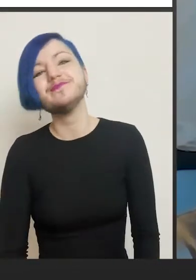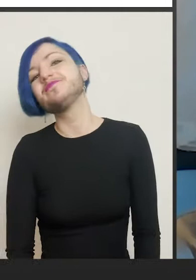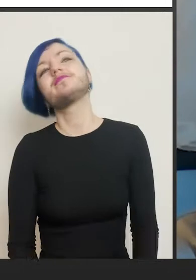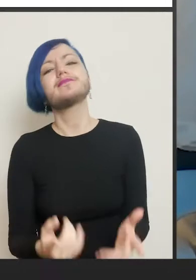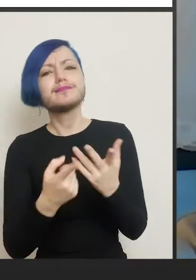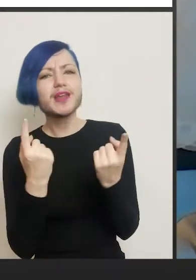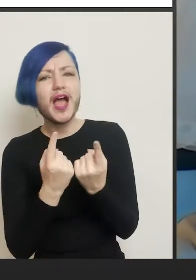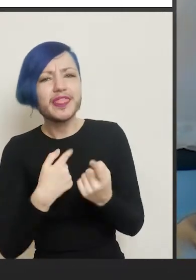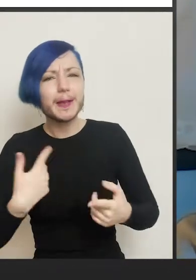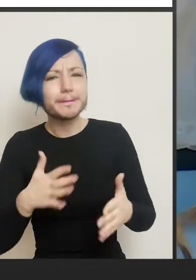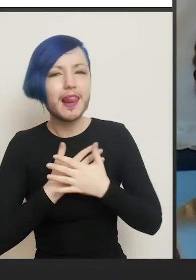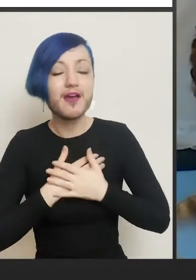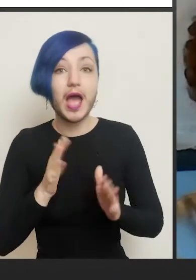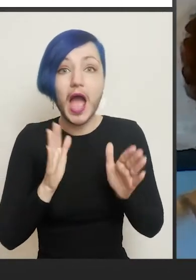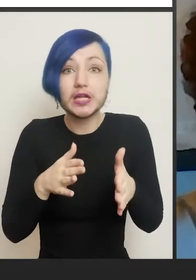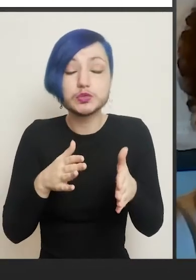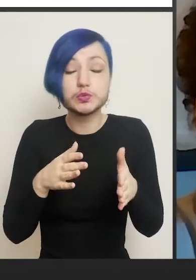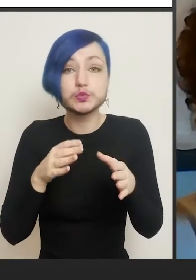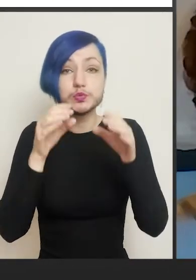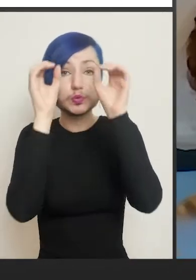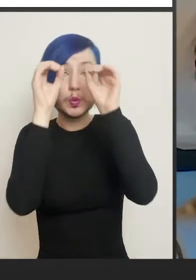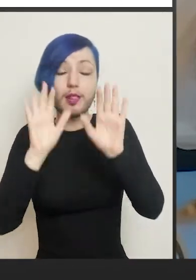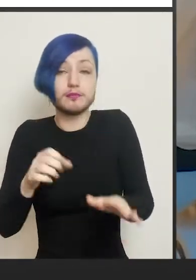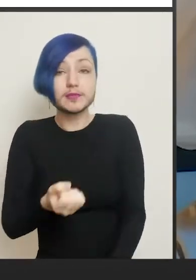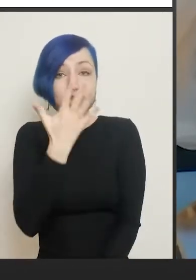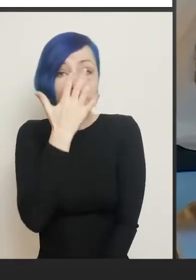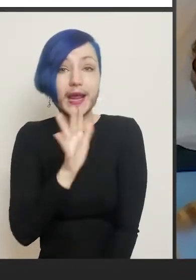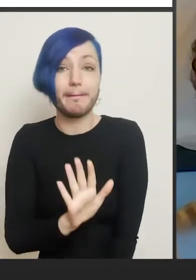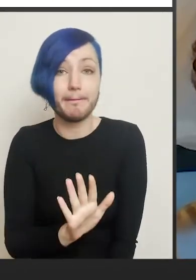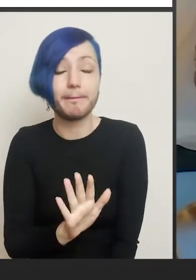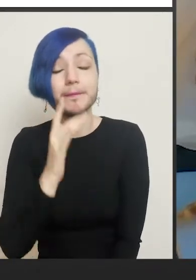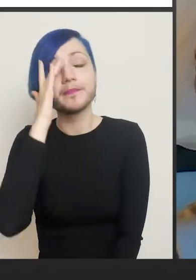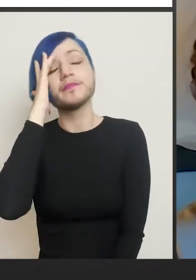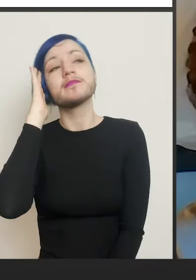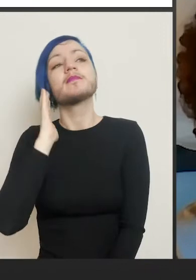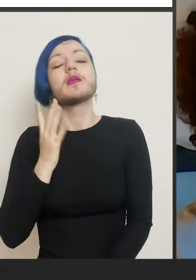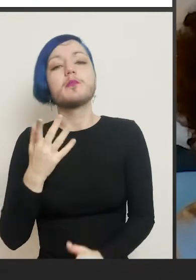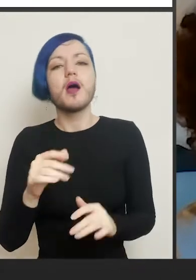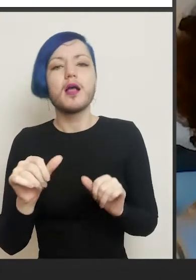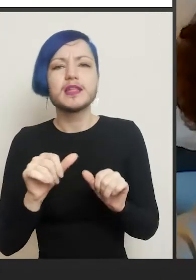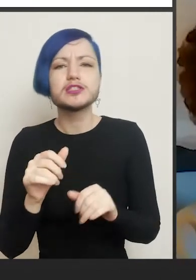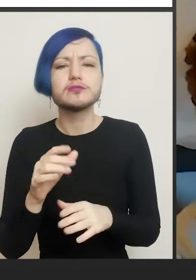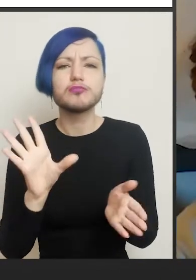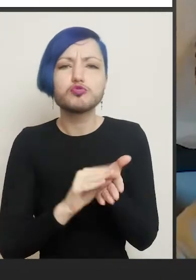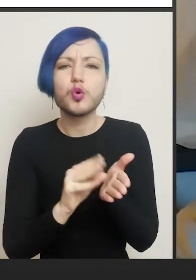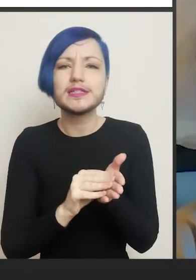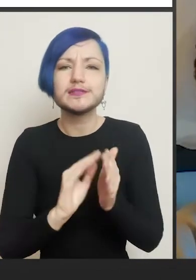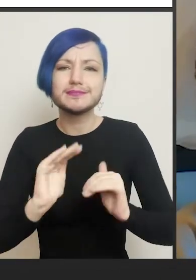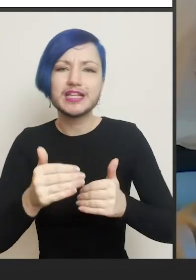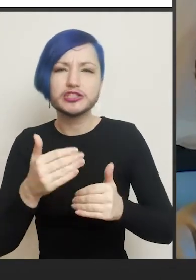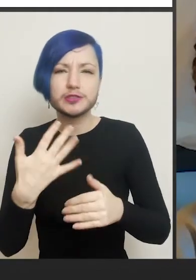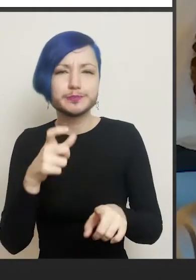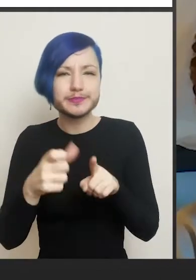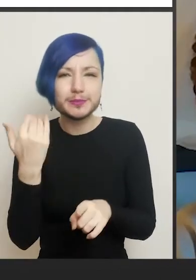that I loved, and I had to look it up, I'm so ashamed of myself, but in the little recorded session that you did for